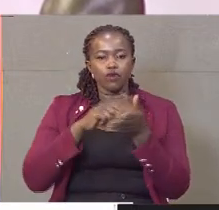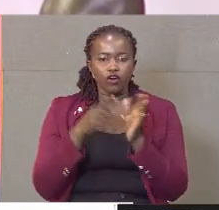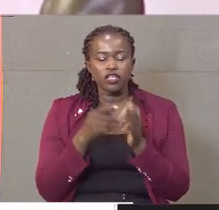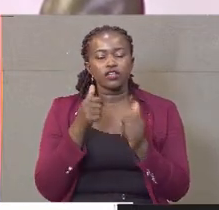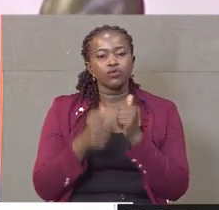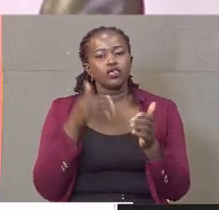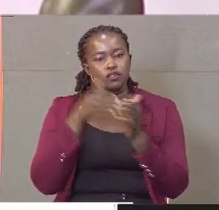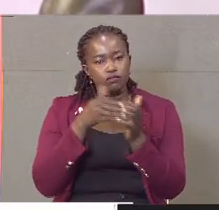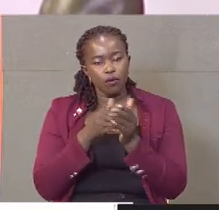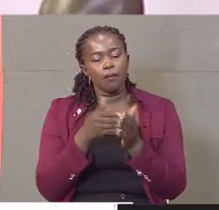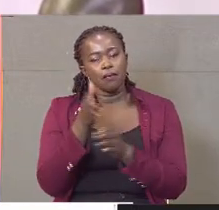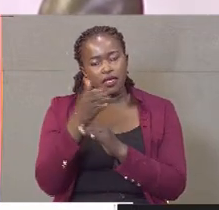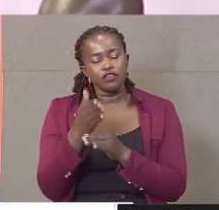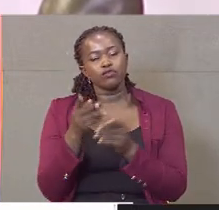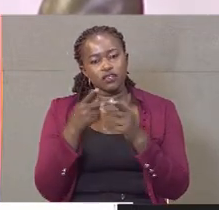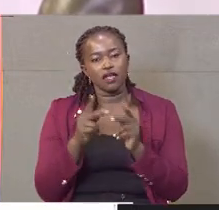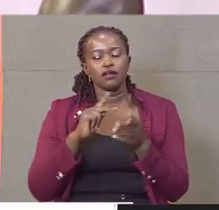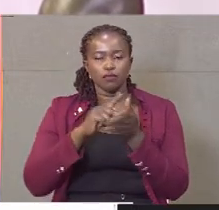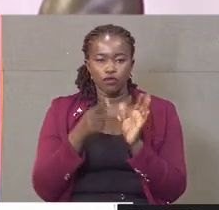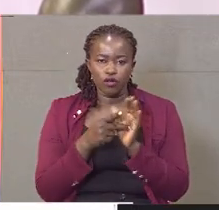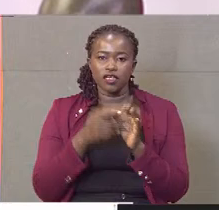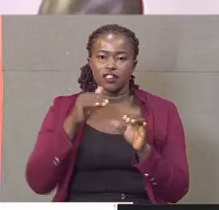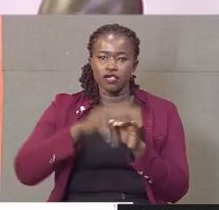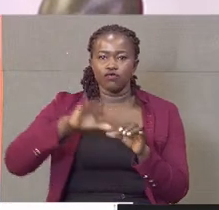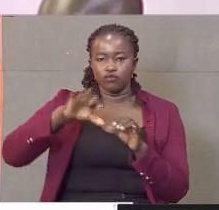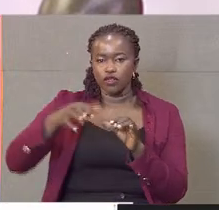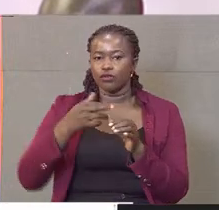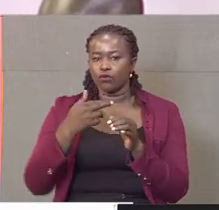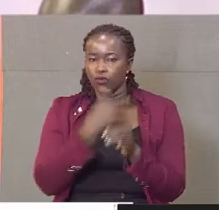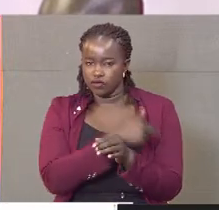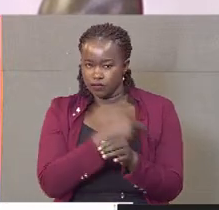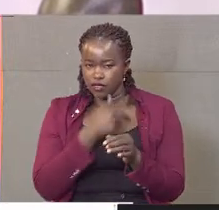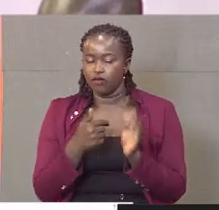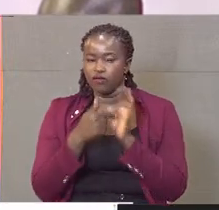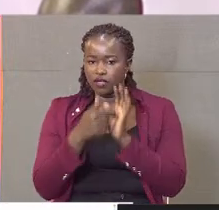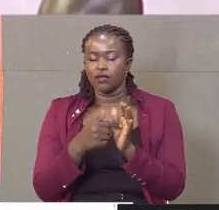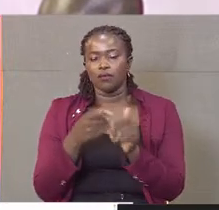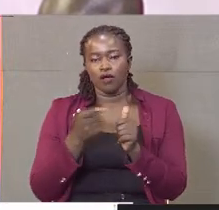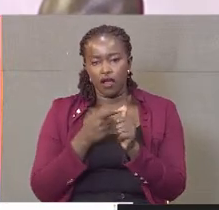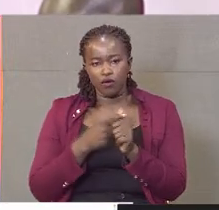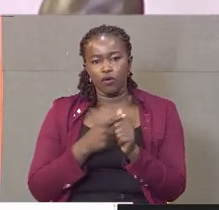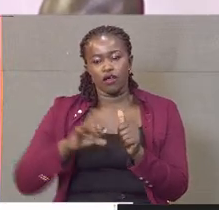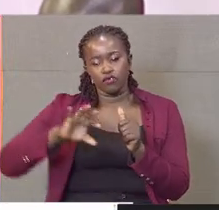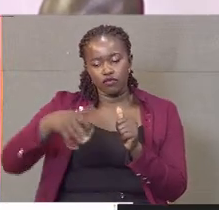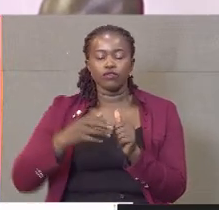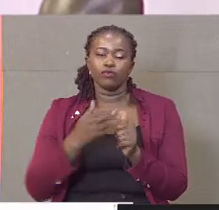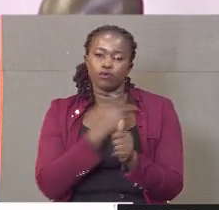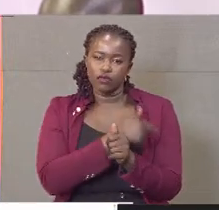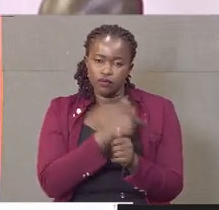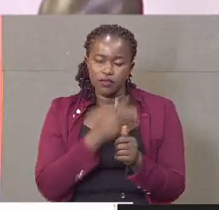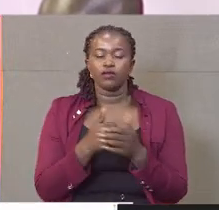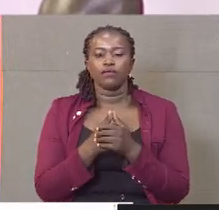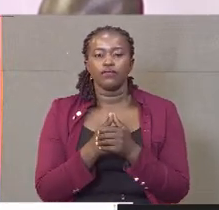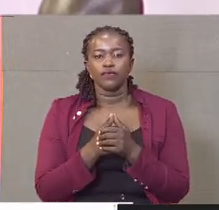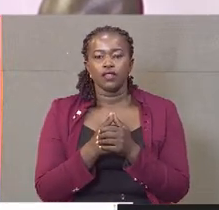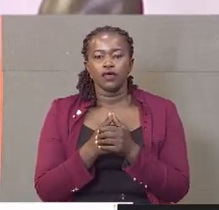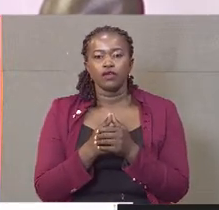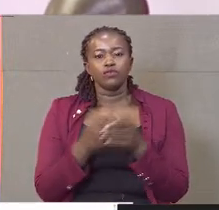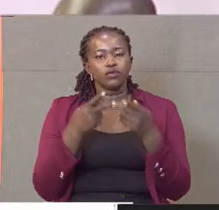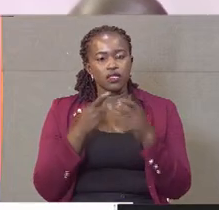ministry initiated in a region of hospitals. For example, in Arua Regional Hospital, you initiated in